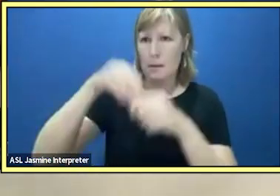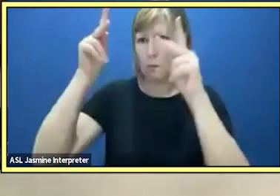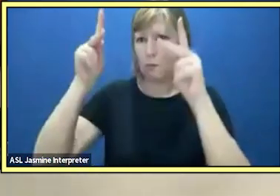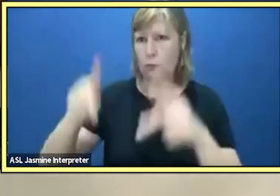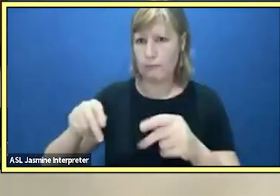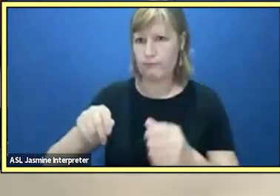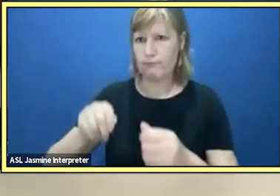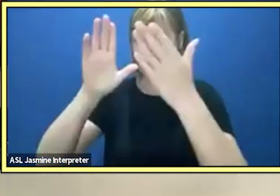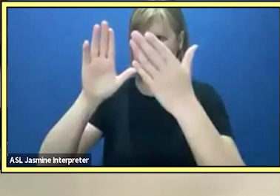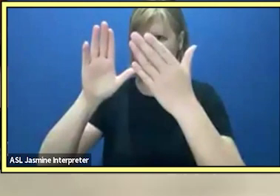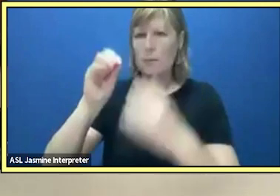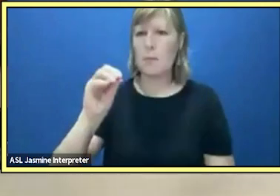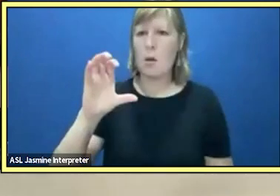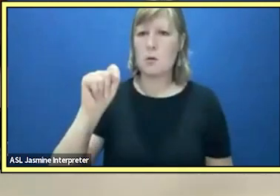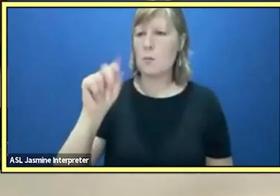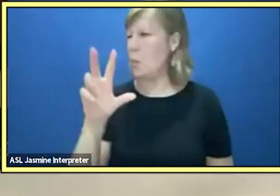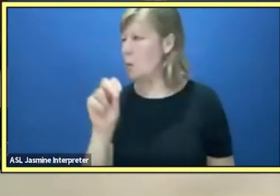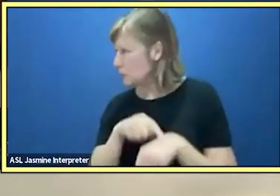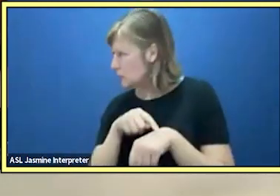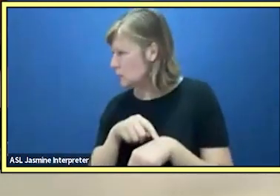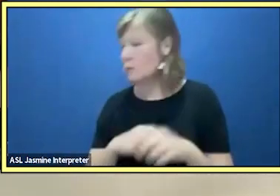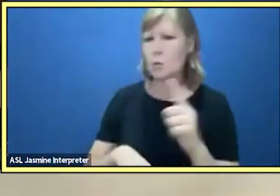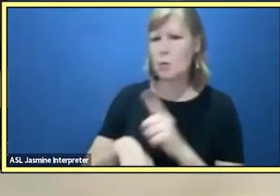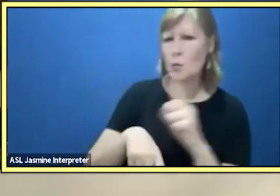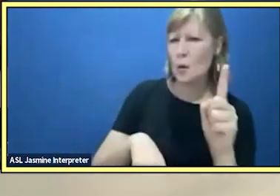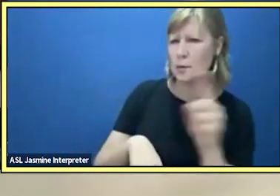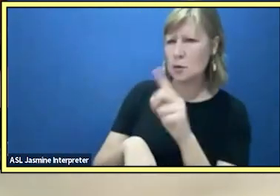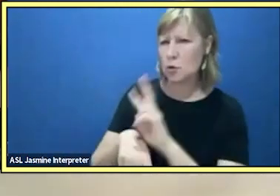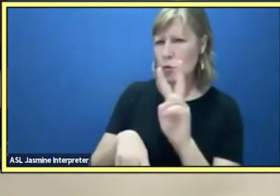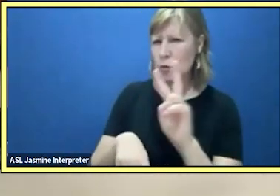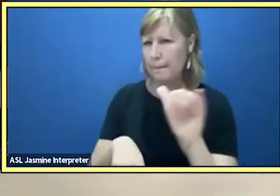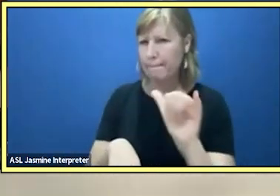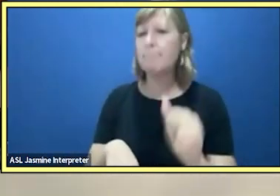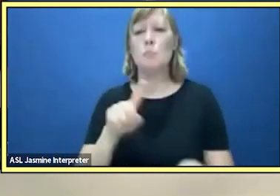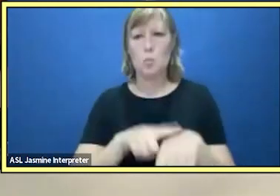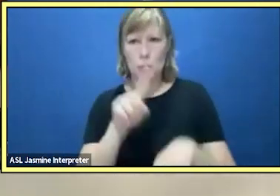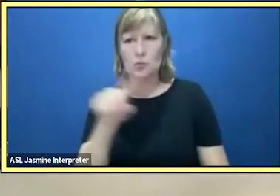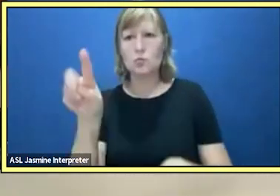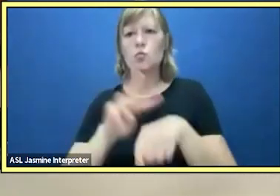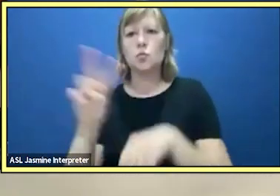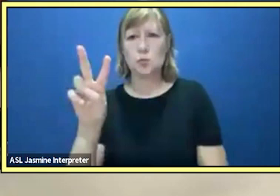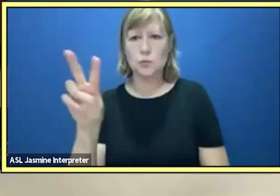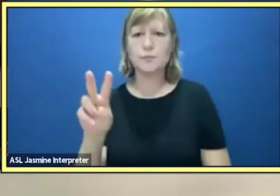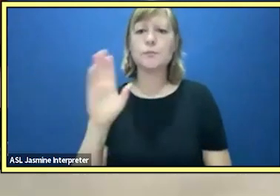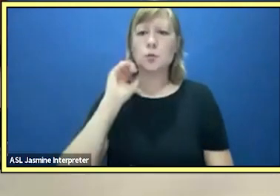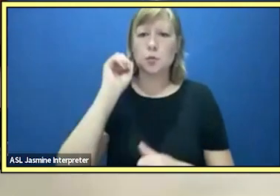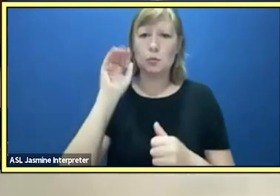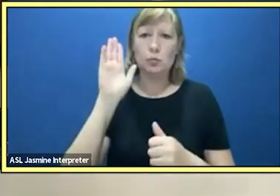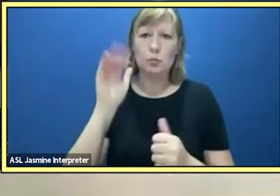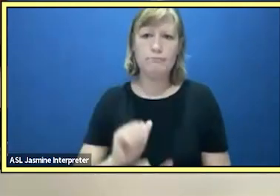me think of the time. Trying to think. 1 to 2. You said the same time as today. Thank you. Yeah, 1 to 2, and it'll be actually in person at